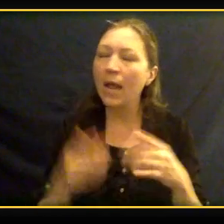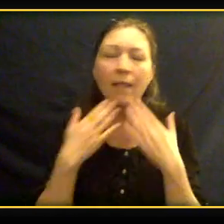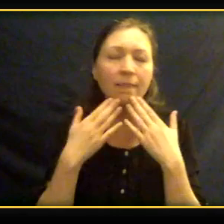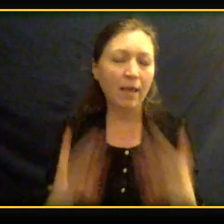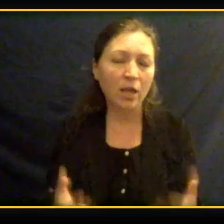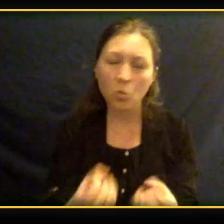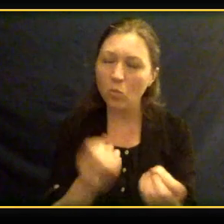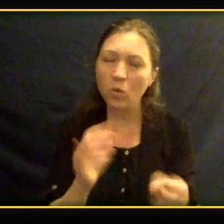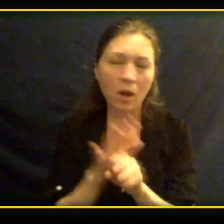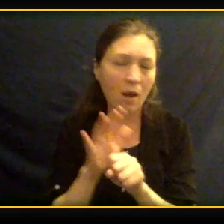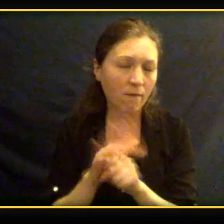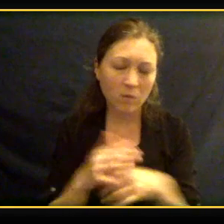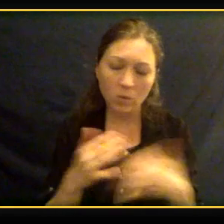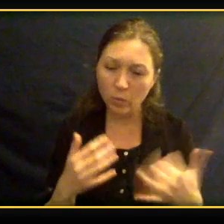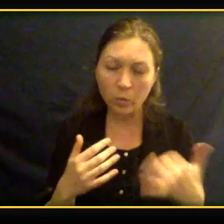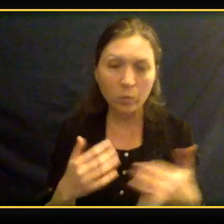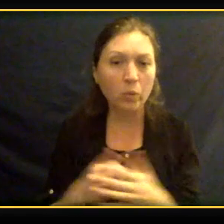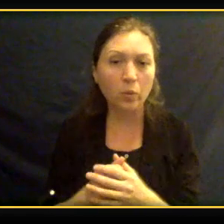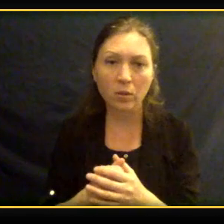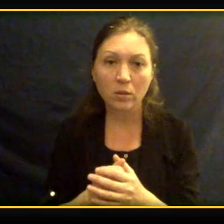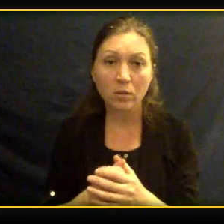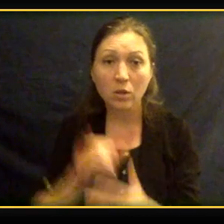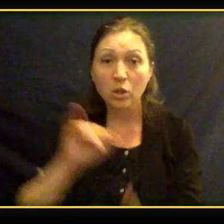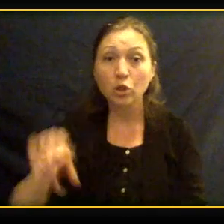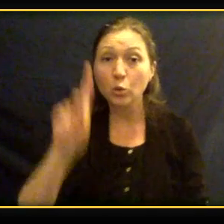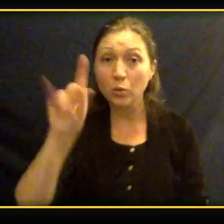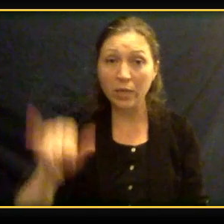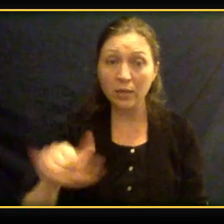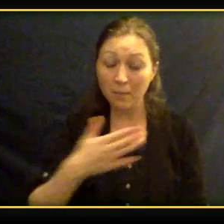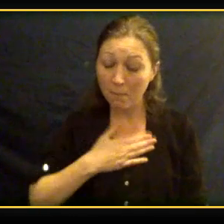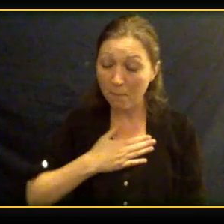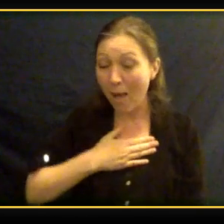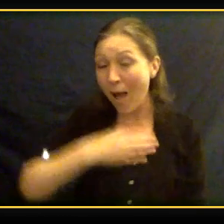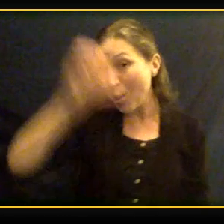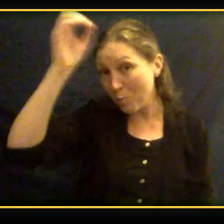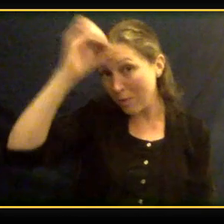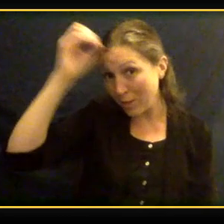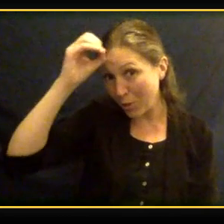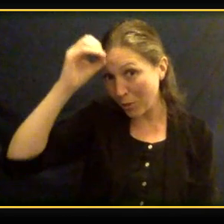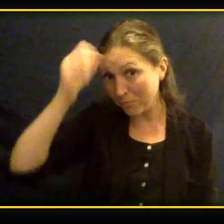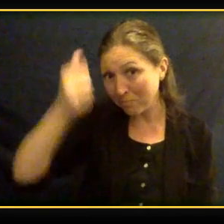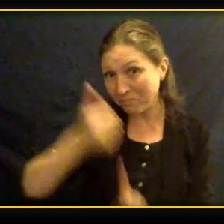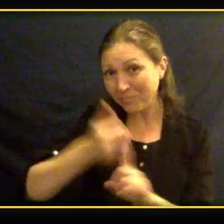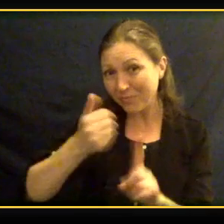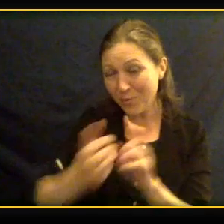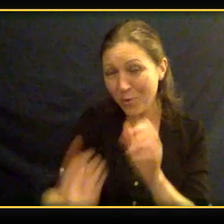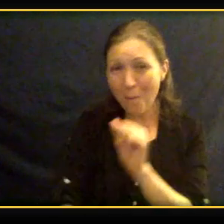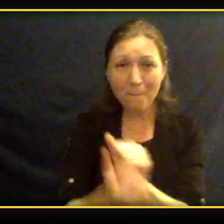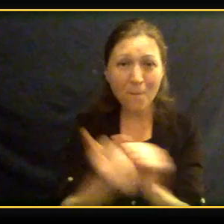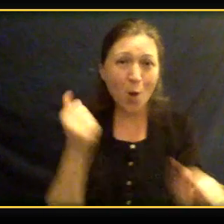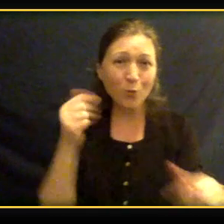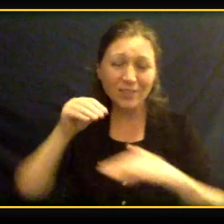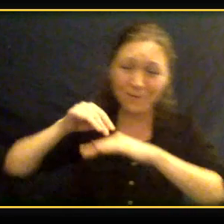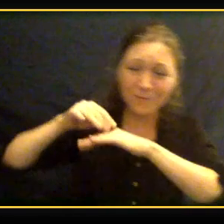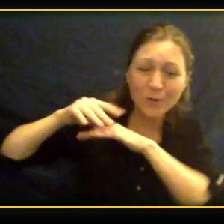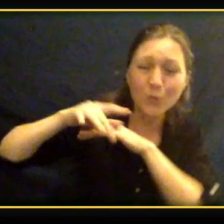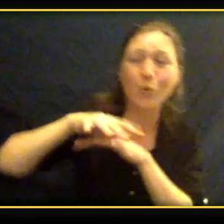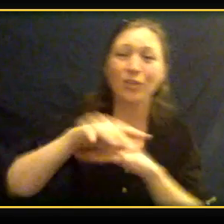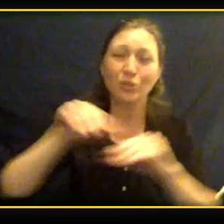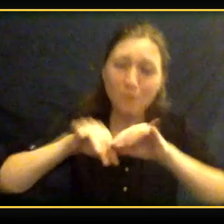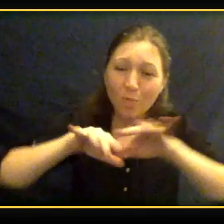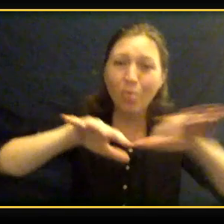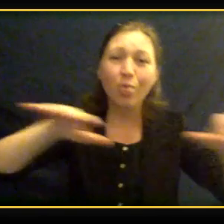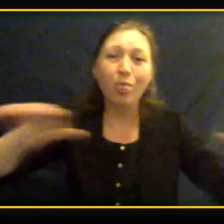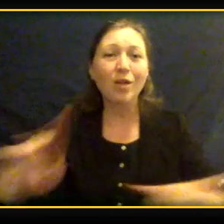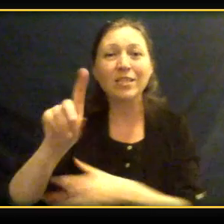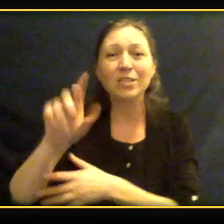Judy, in my opinion, you are the most influential disability rights leader in the world today. And it